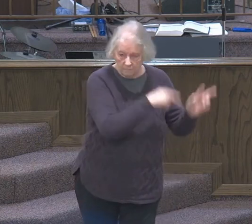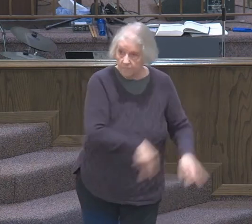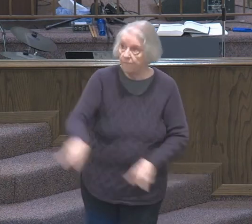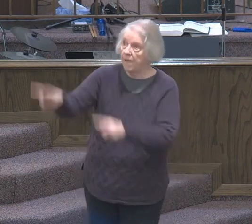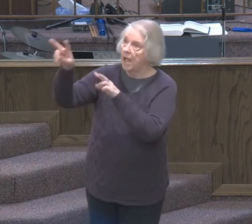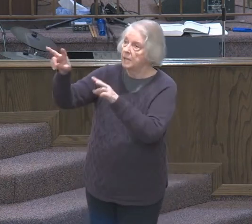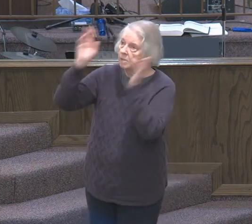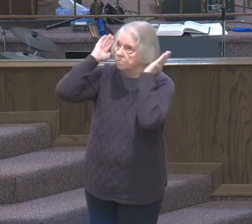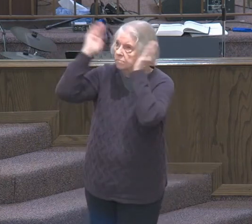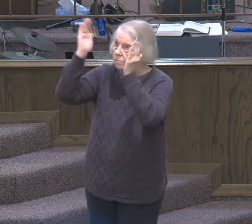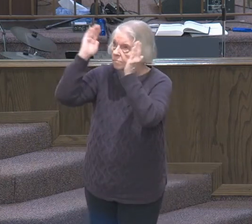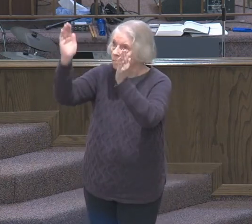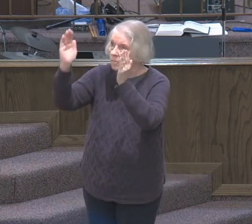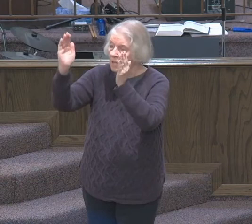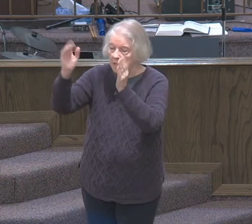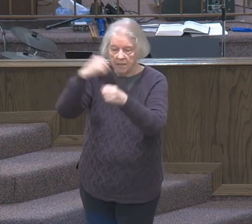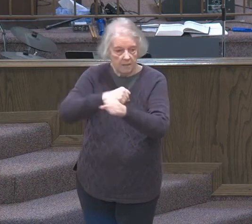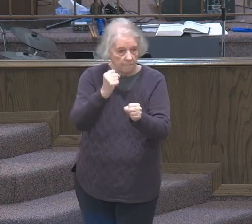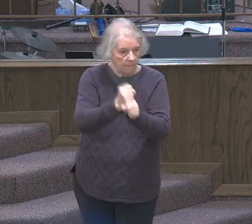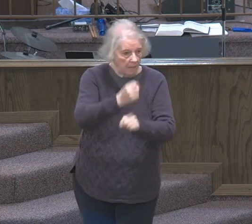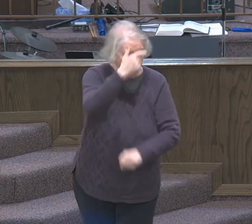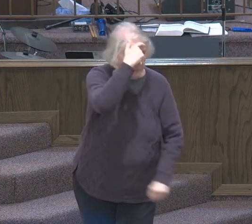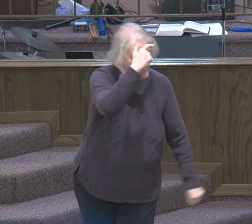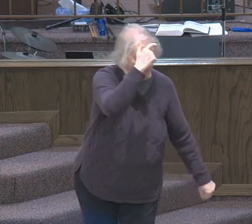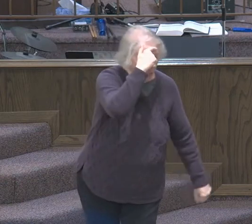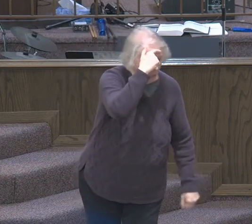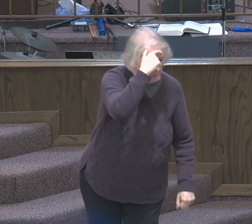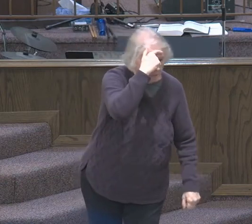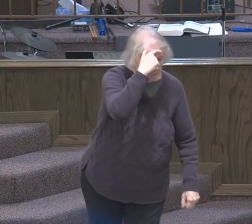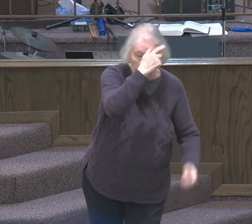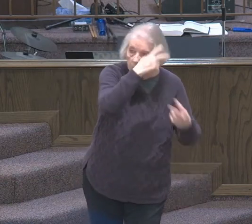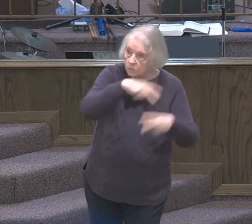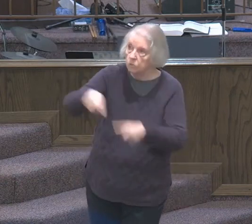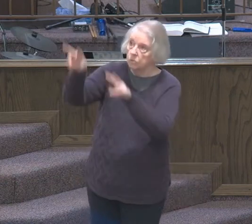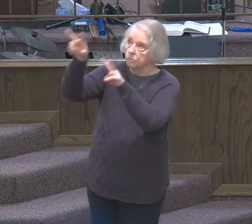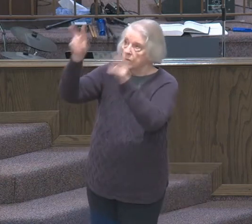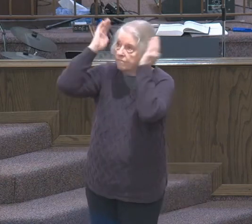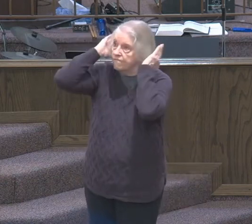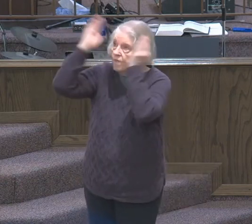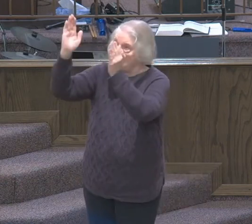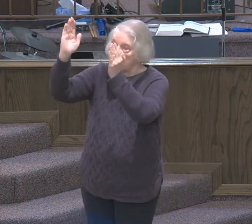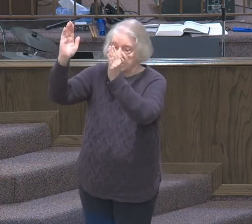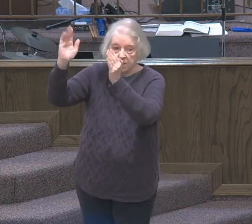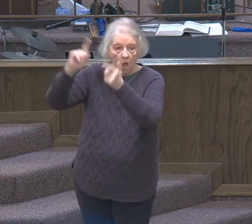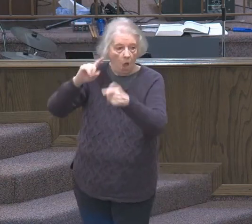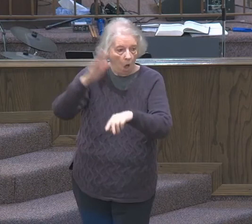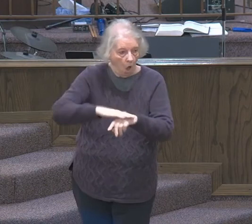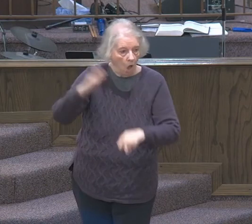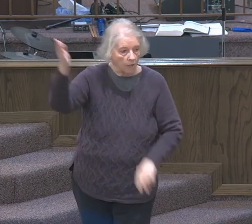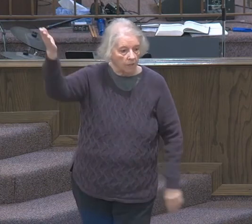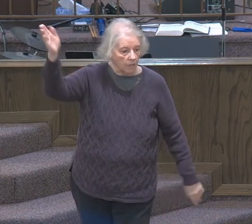determined to do one and only one thing. In that moment, in that crisis,